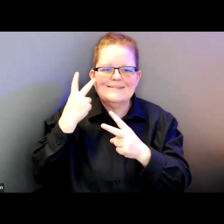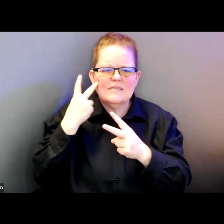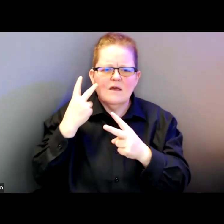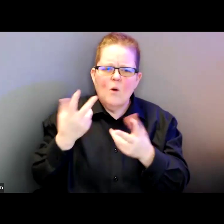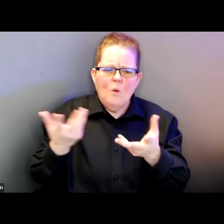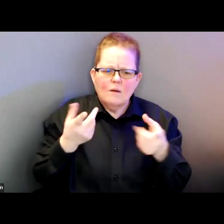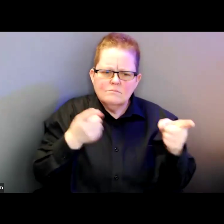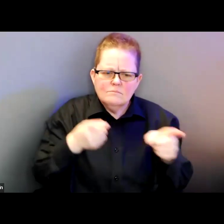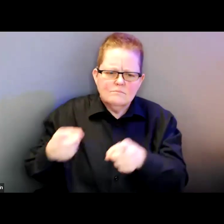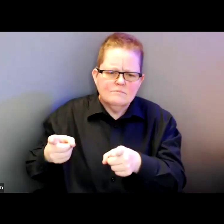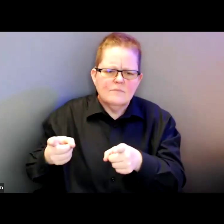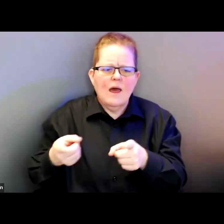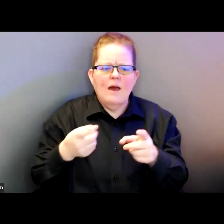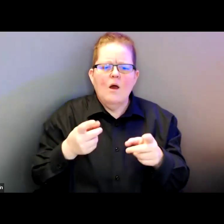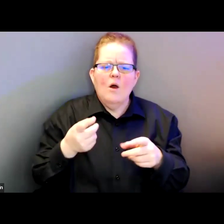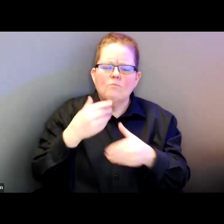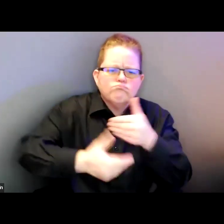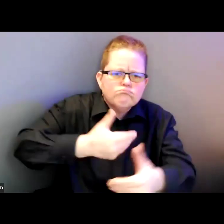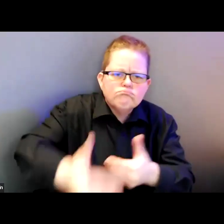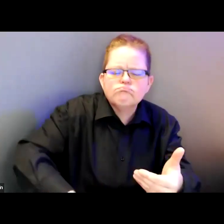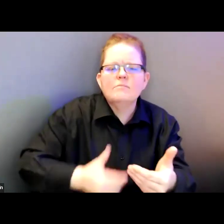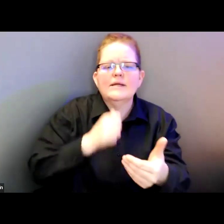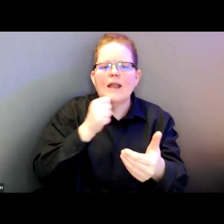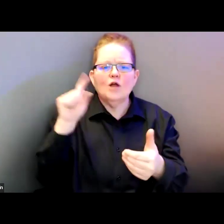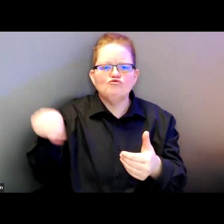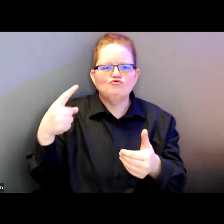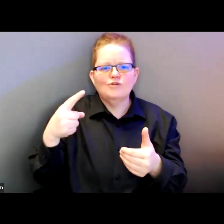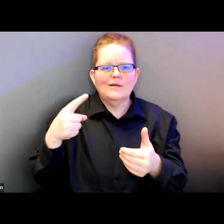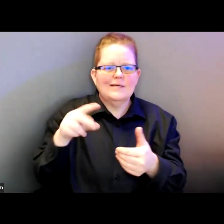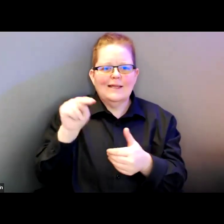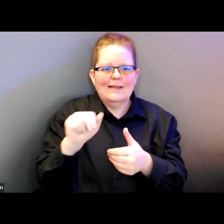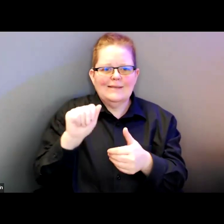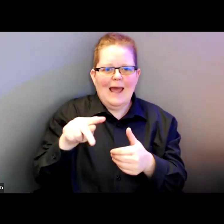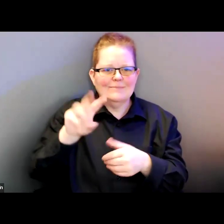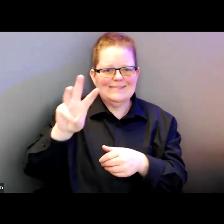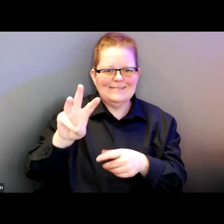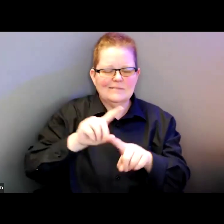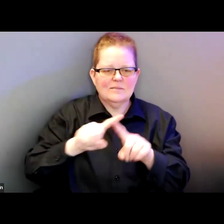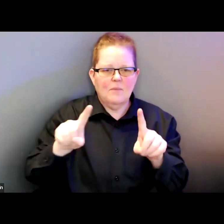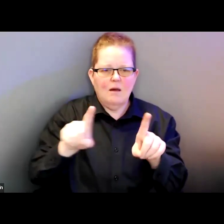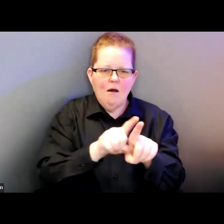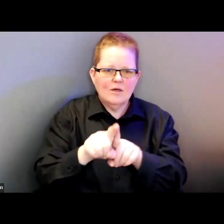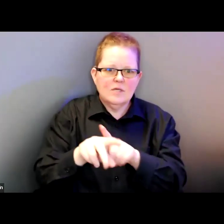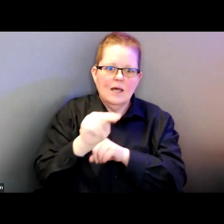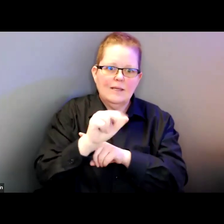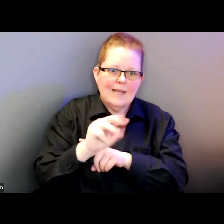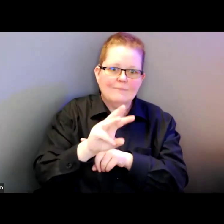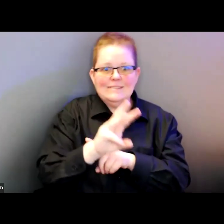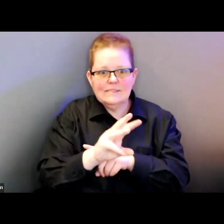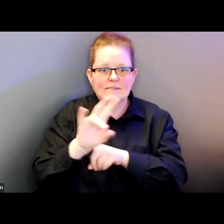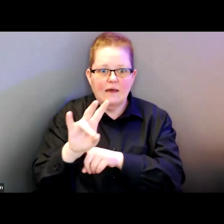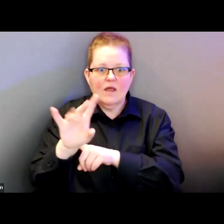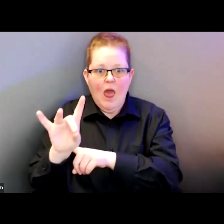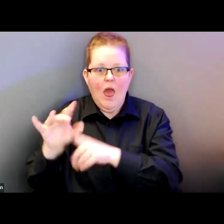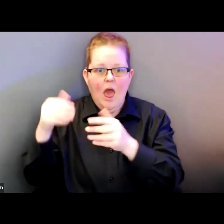new recommendations makes sense. So like this isn't just looking forward to the NAP 6, but it's looking forward to the NAP 6, the NAP 7, the NAP, like as